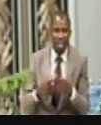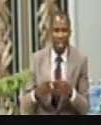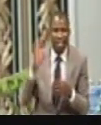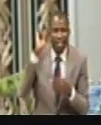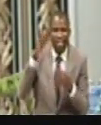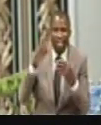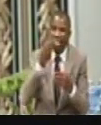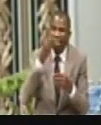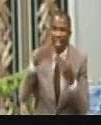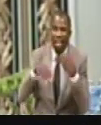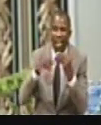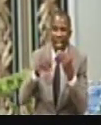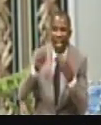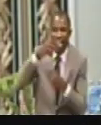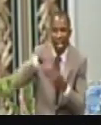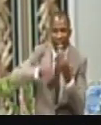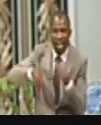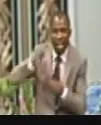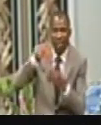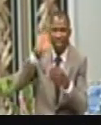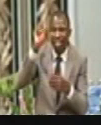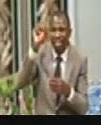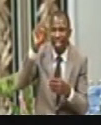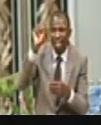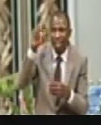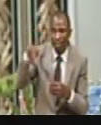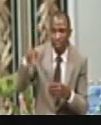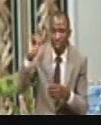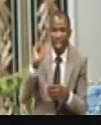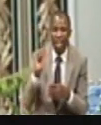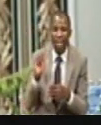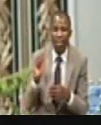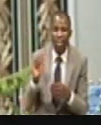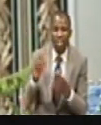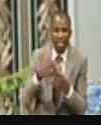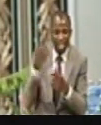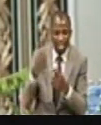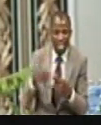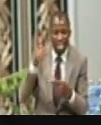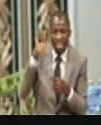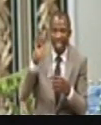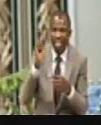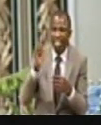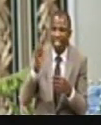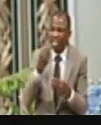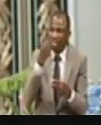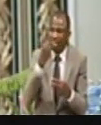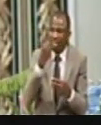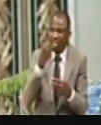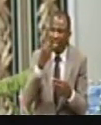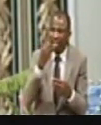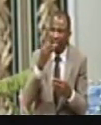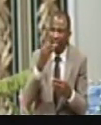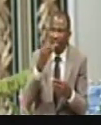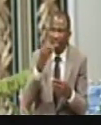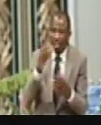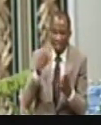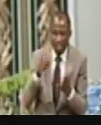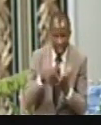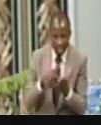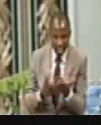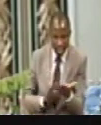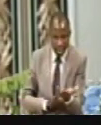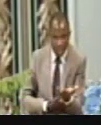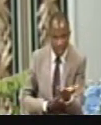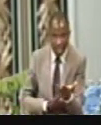night, but I tested. I went home last night. I ate around 11 o'clock in the night. I ate and the pain was not there. I